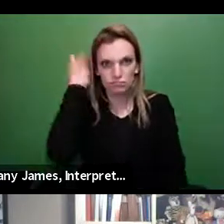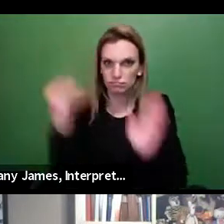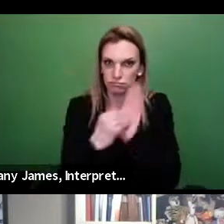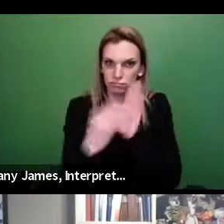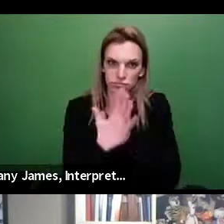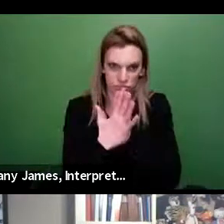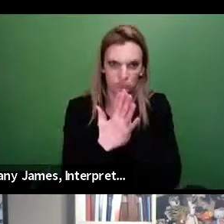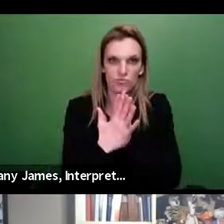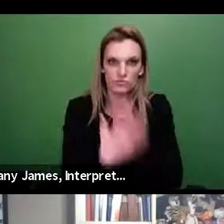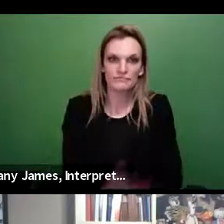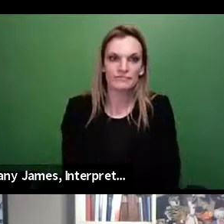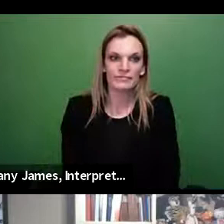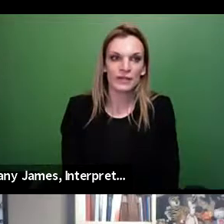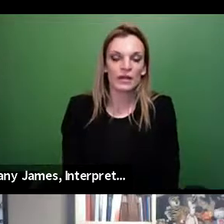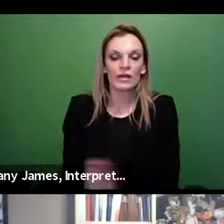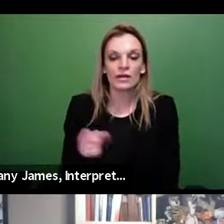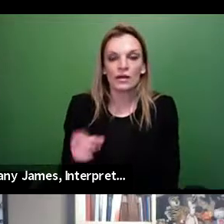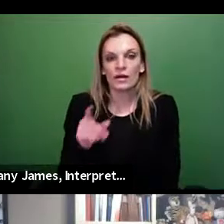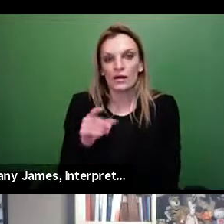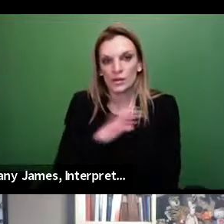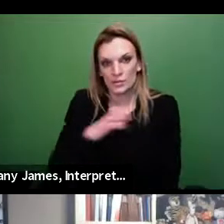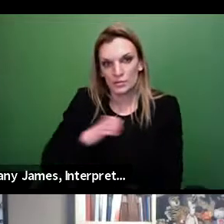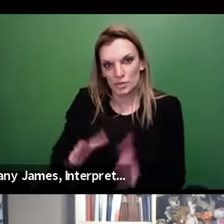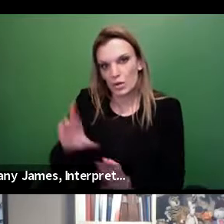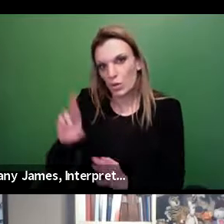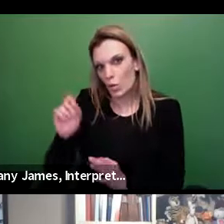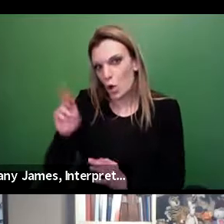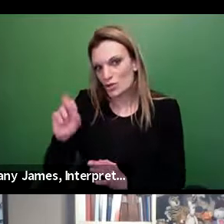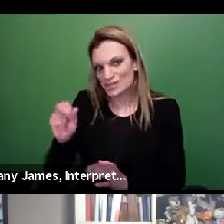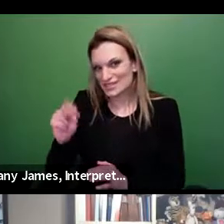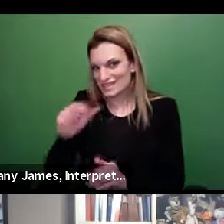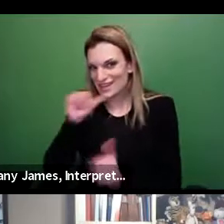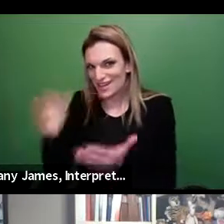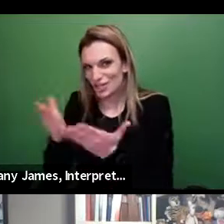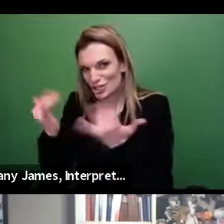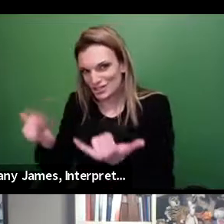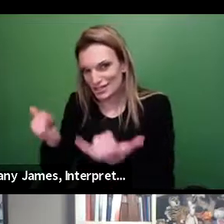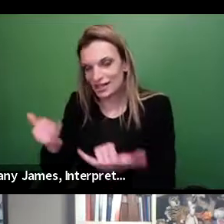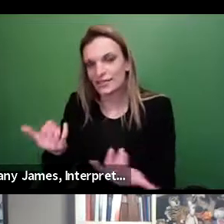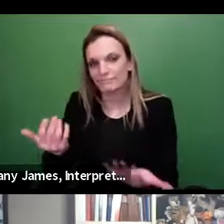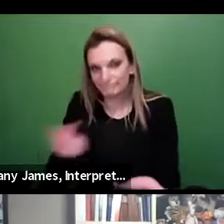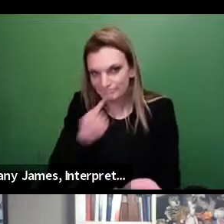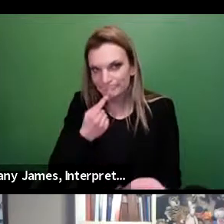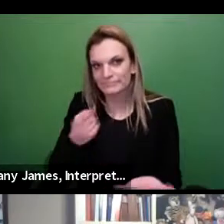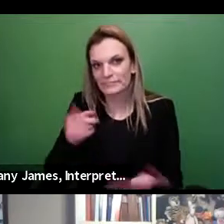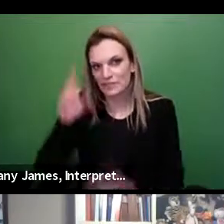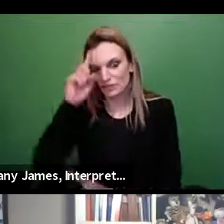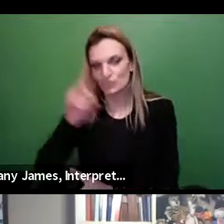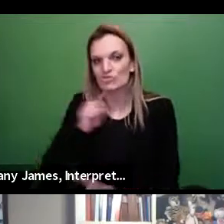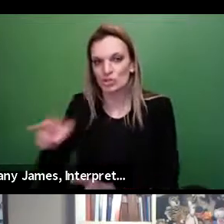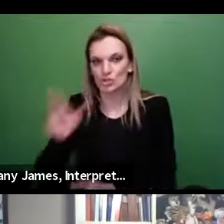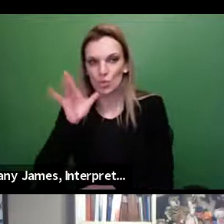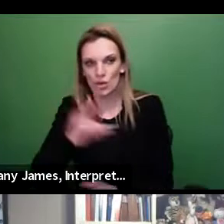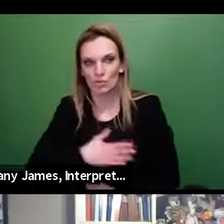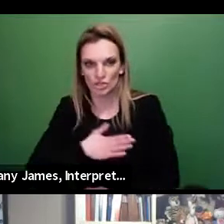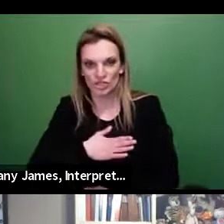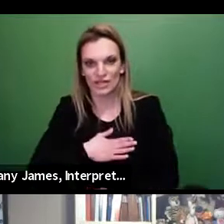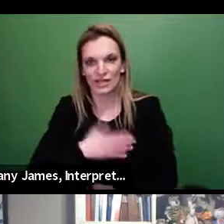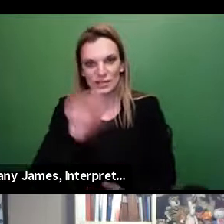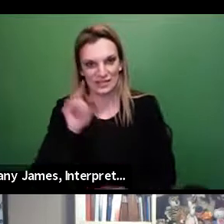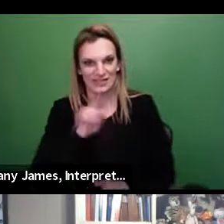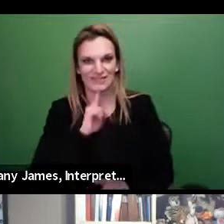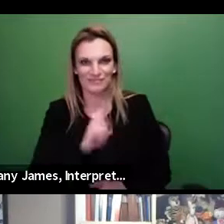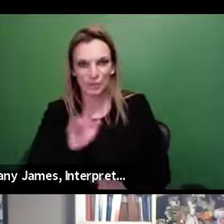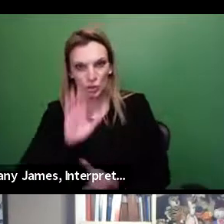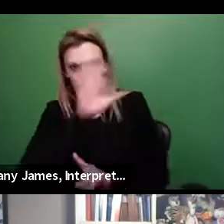Commissioner Roberson is not here with us, but I know that she will appreciate this resolution for her father, and